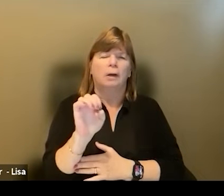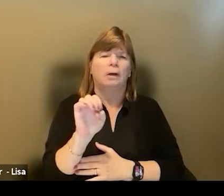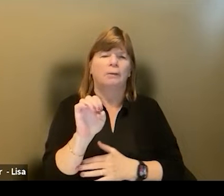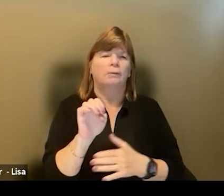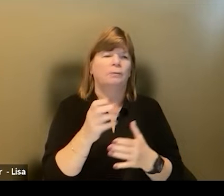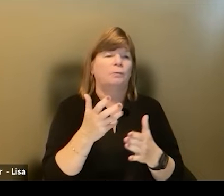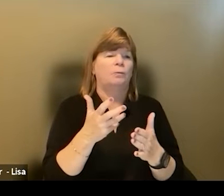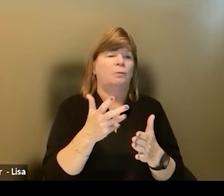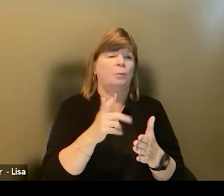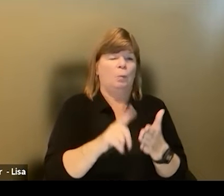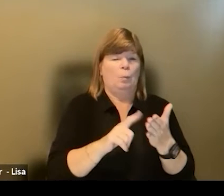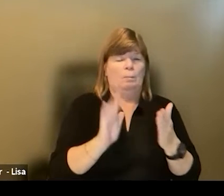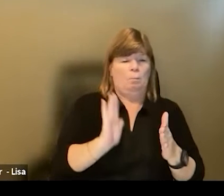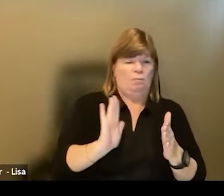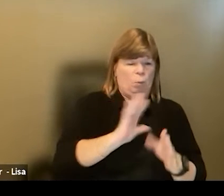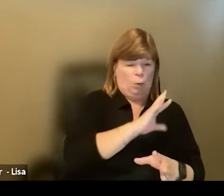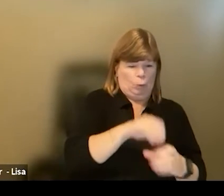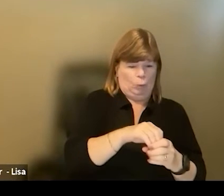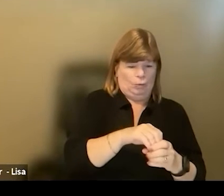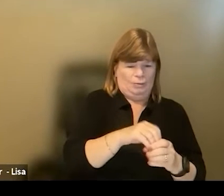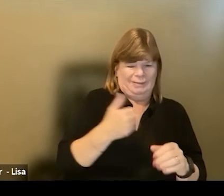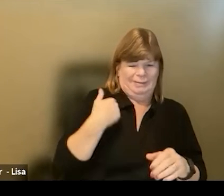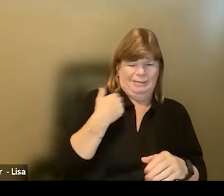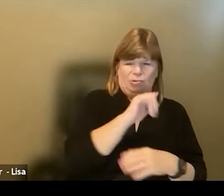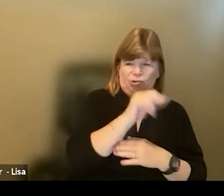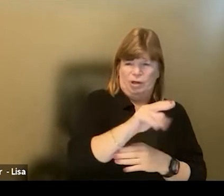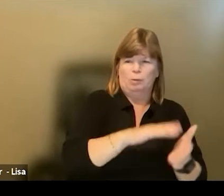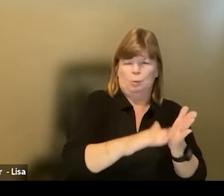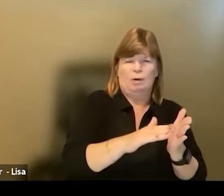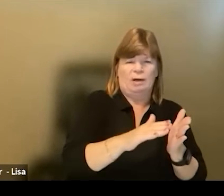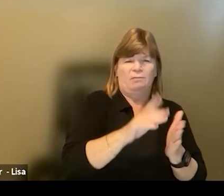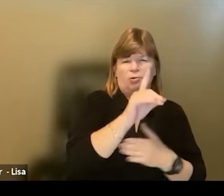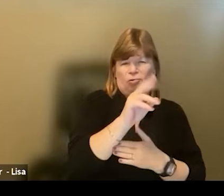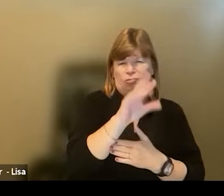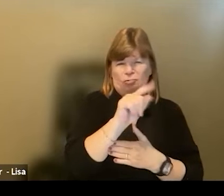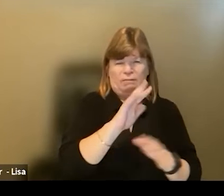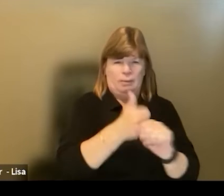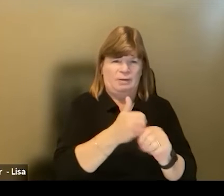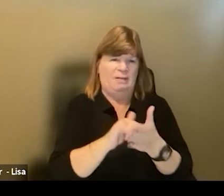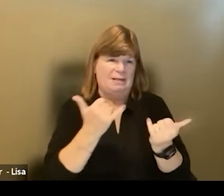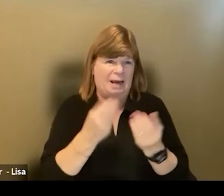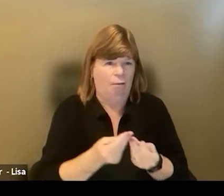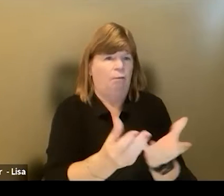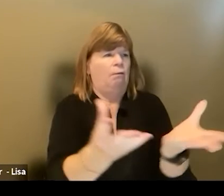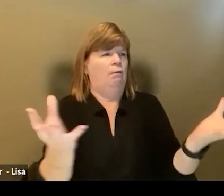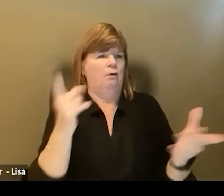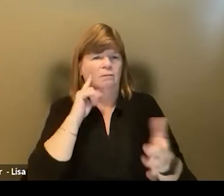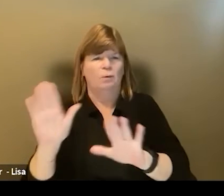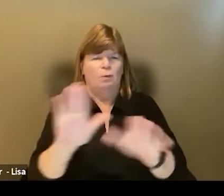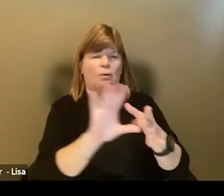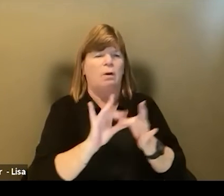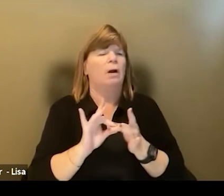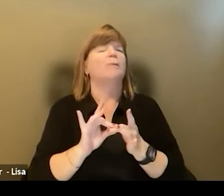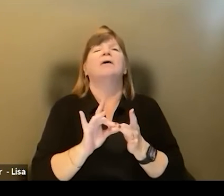was included in this most recent January waiver amendment draft update that is currently out for public comment, and what